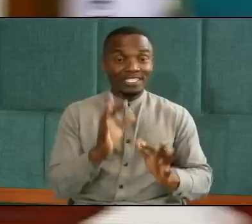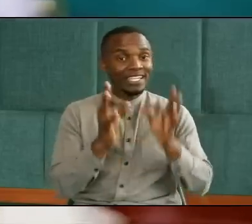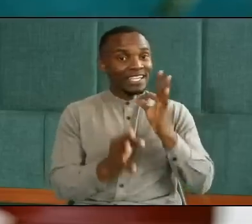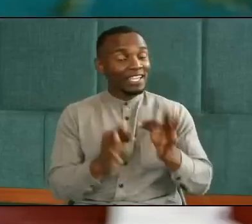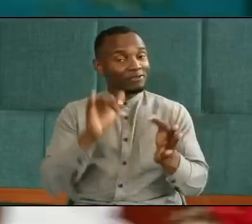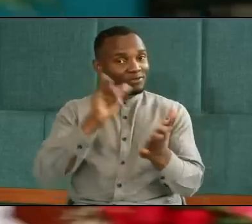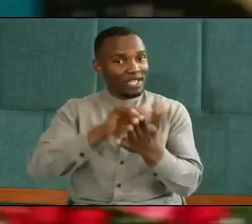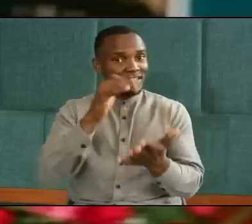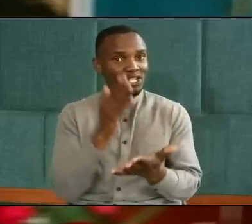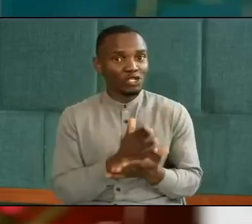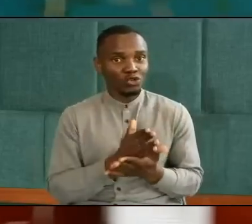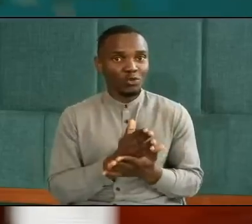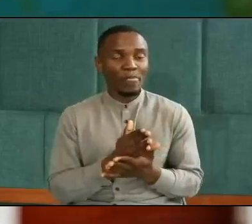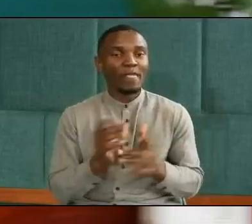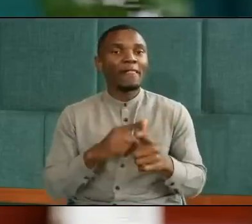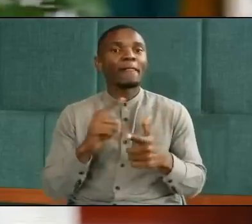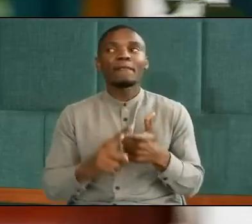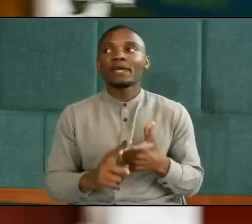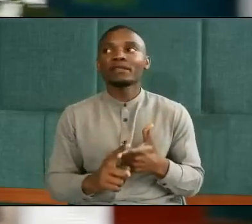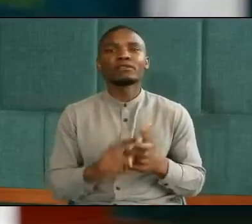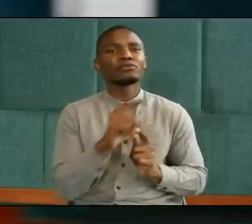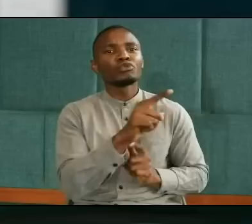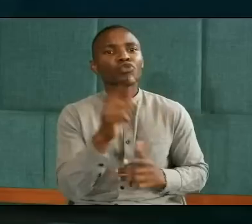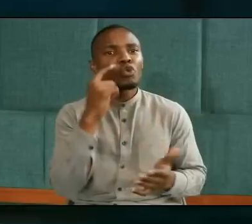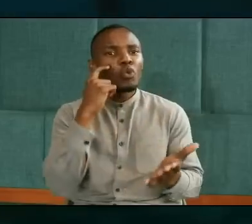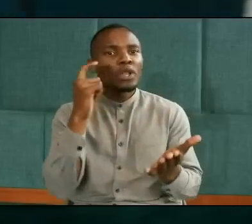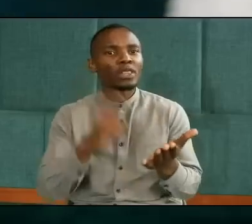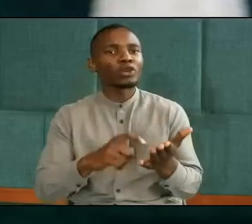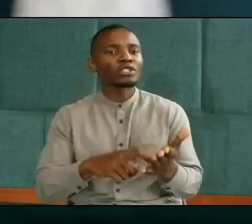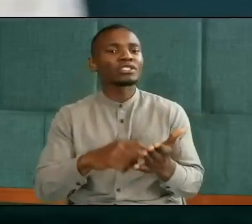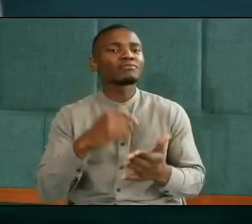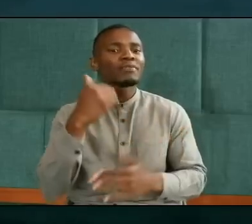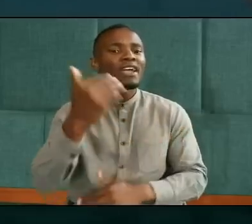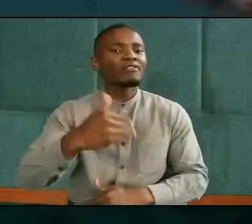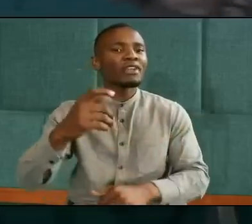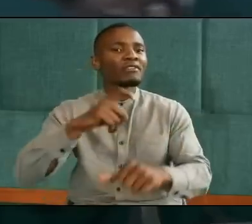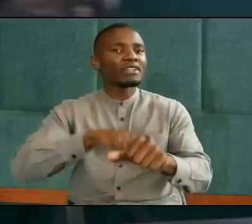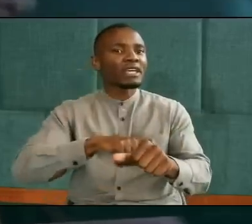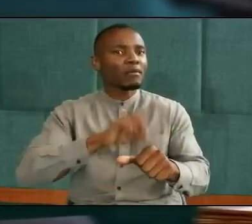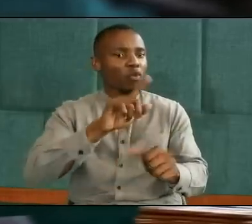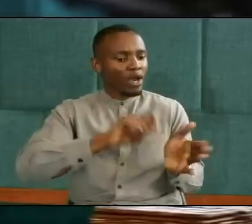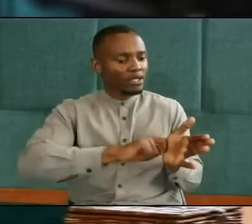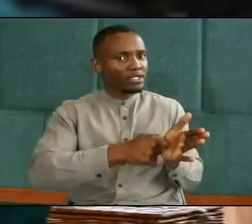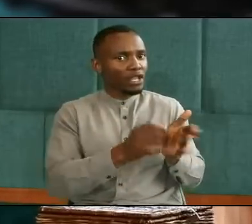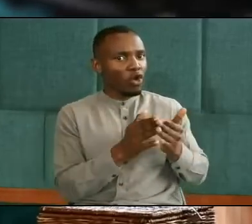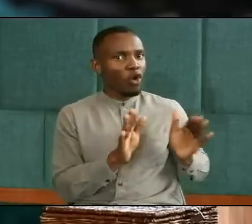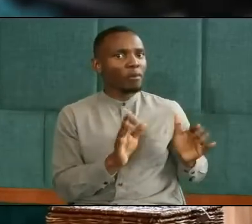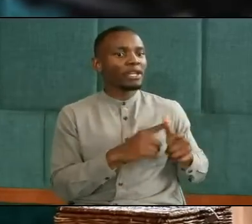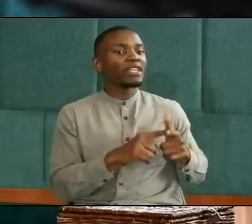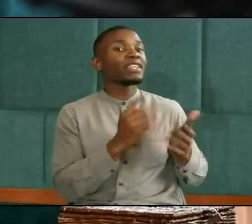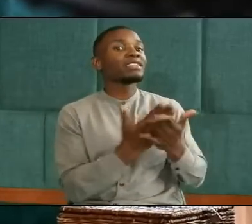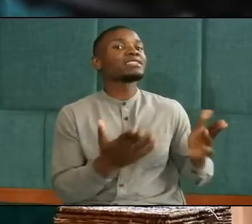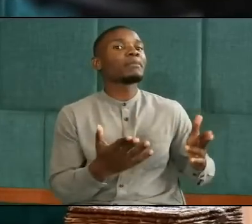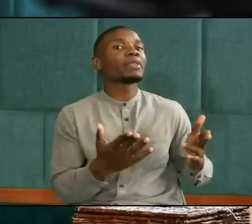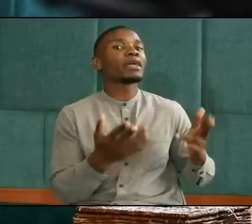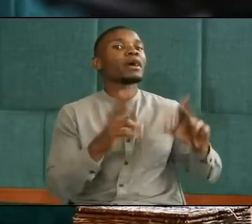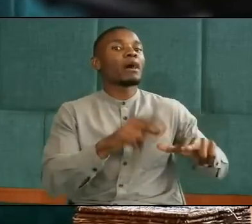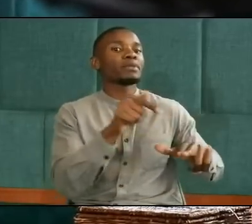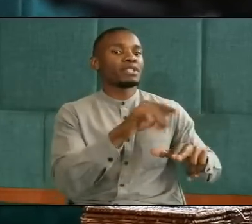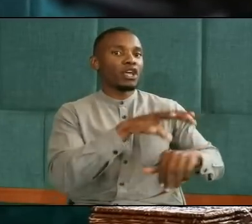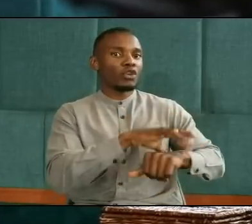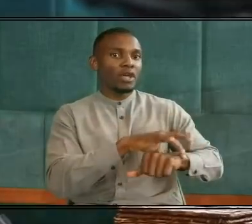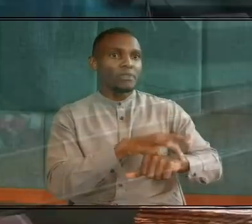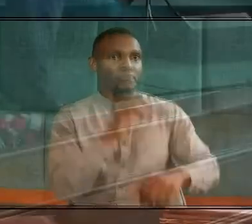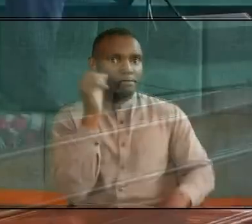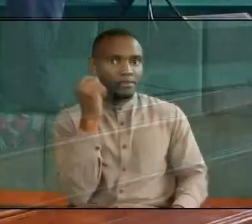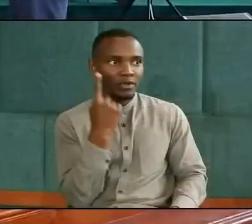that is so, you will notice every time a seal is open, something happened on earth.